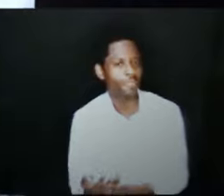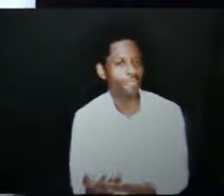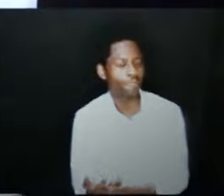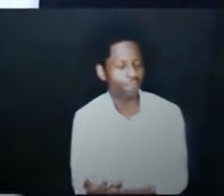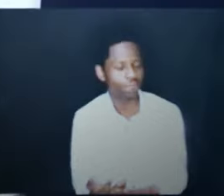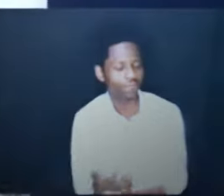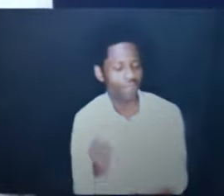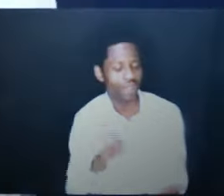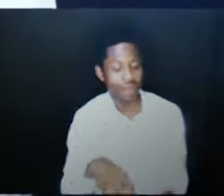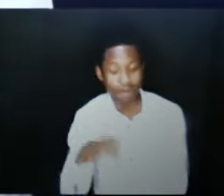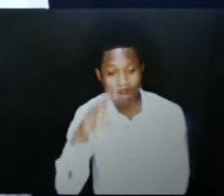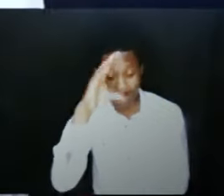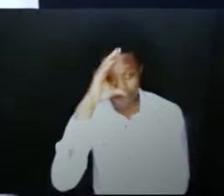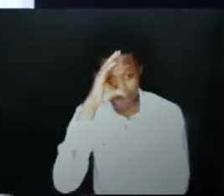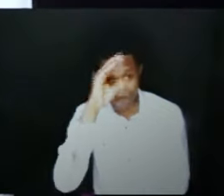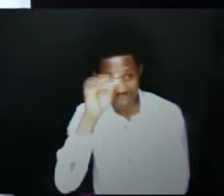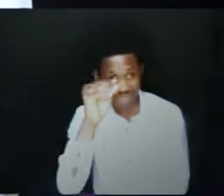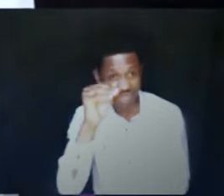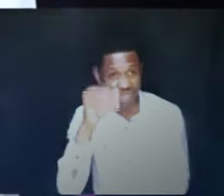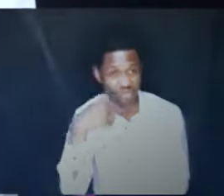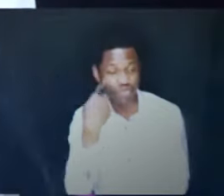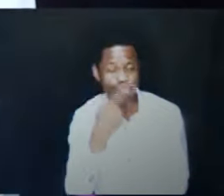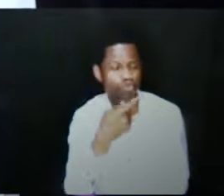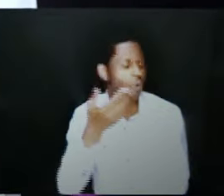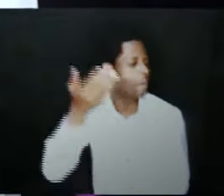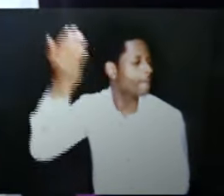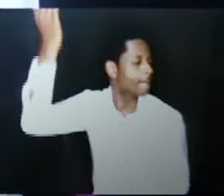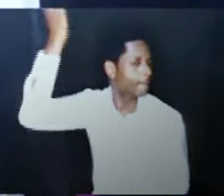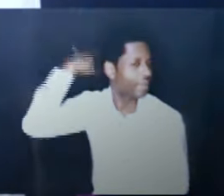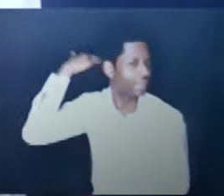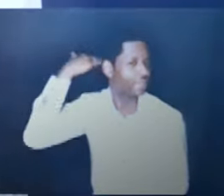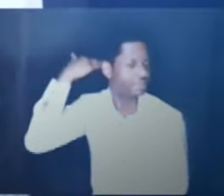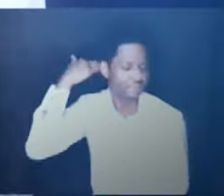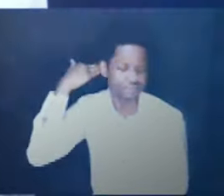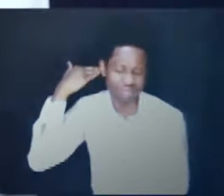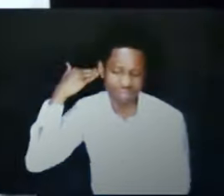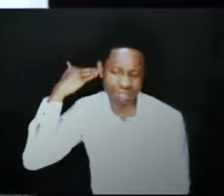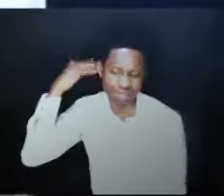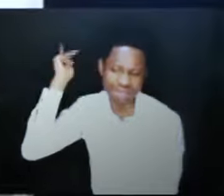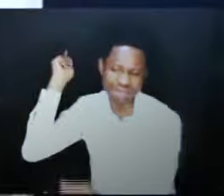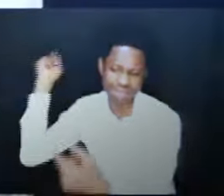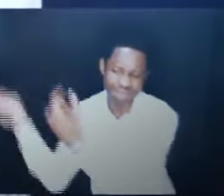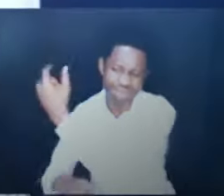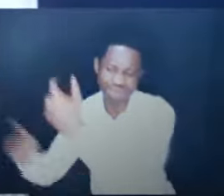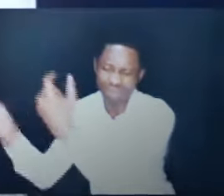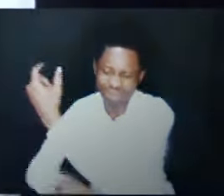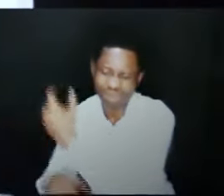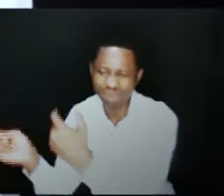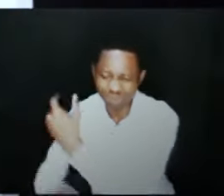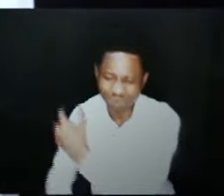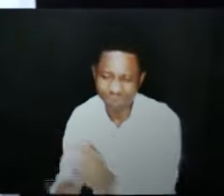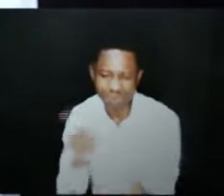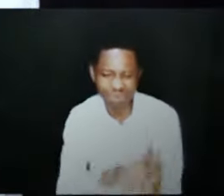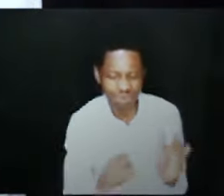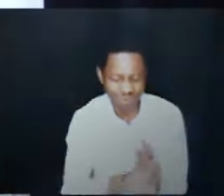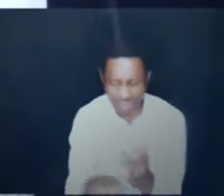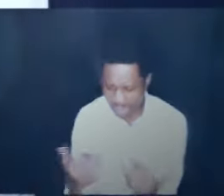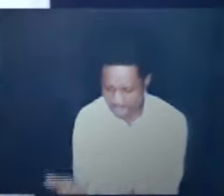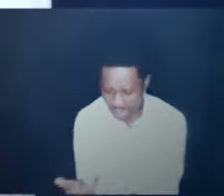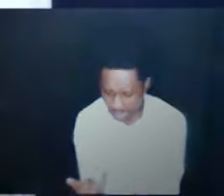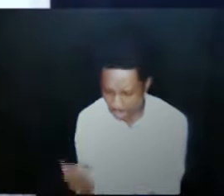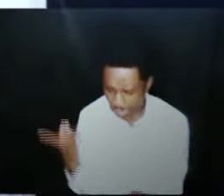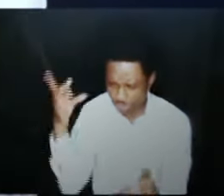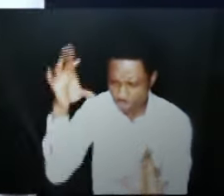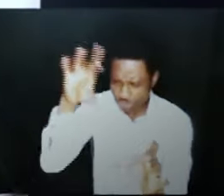The man who formerly persecuted us is now preaching the faith he once tried